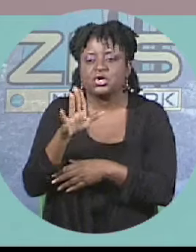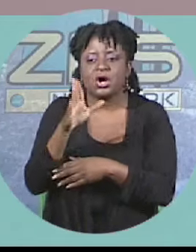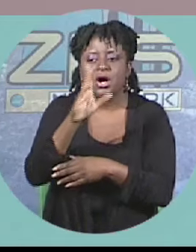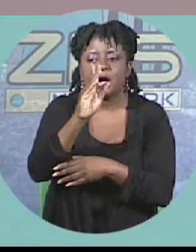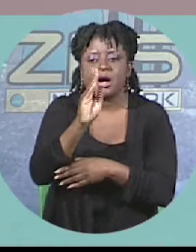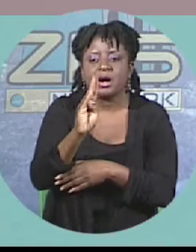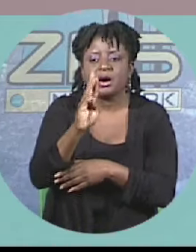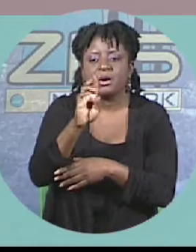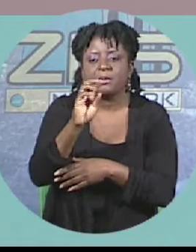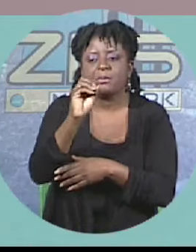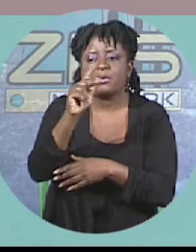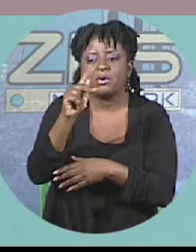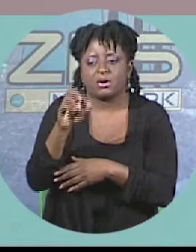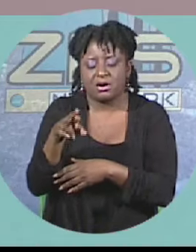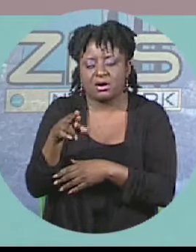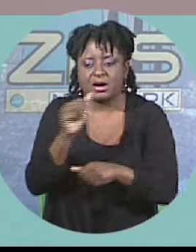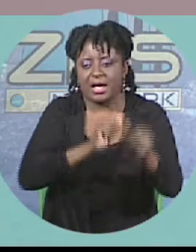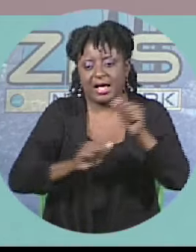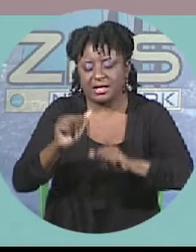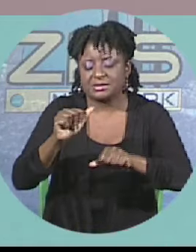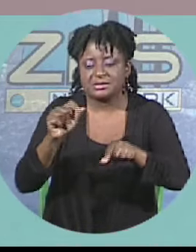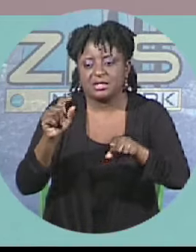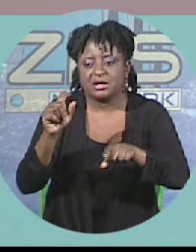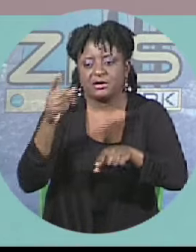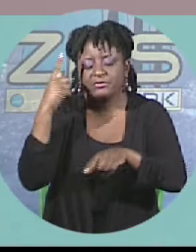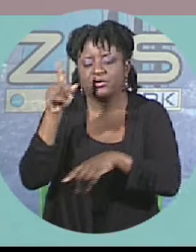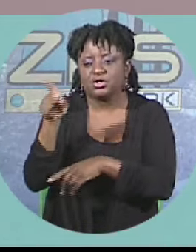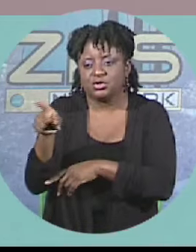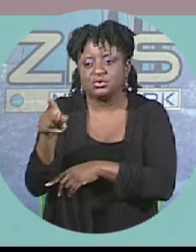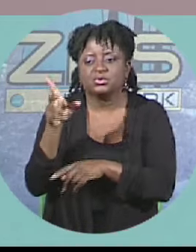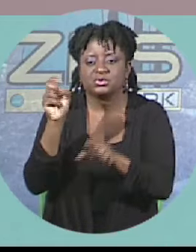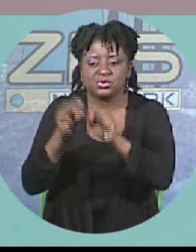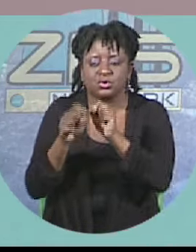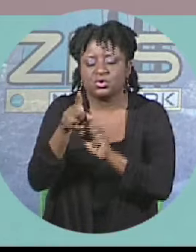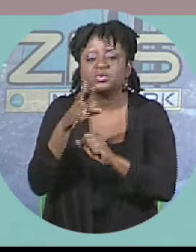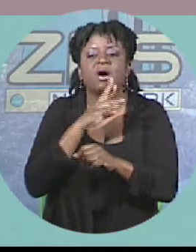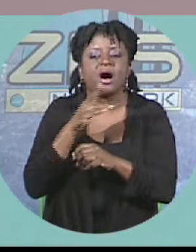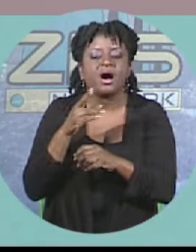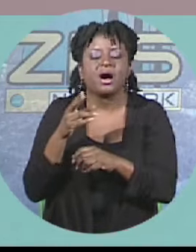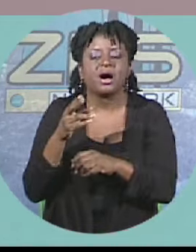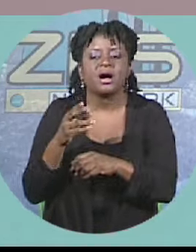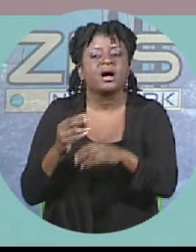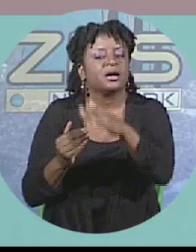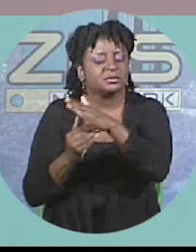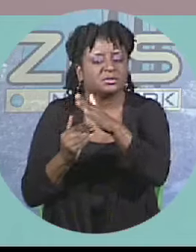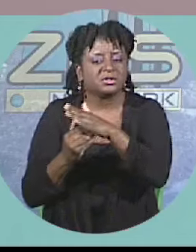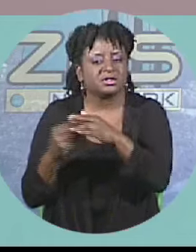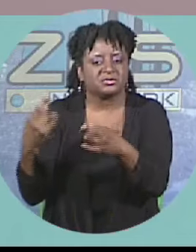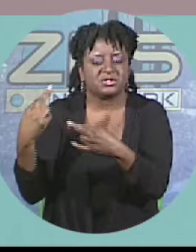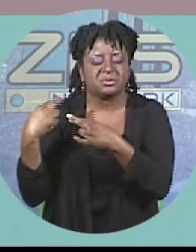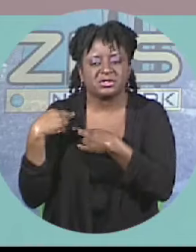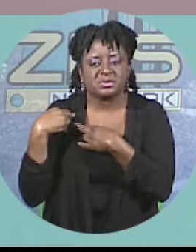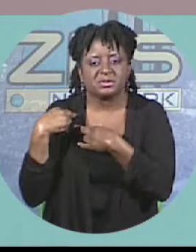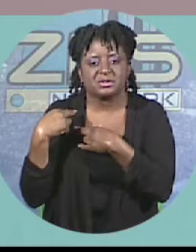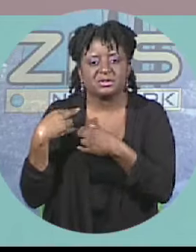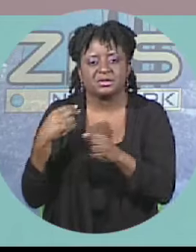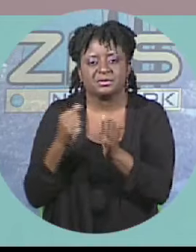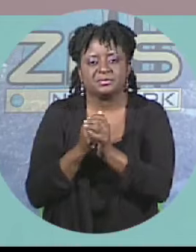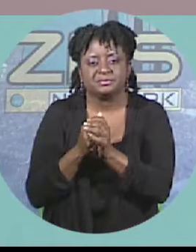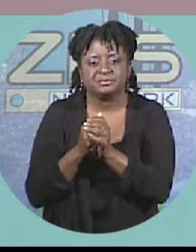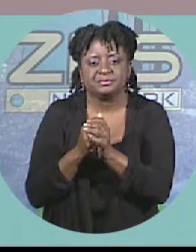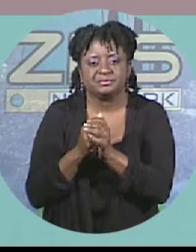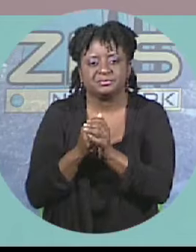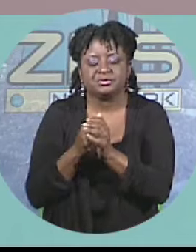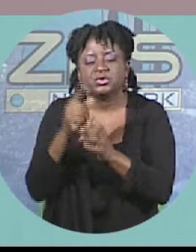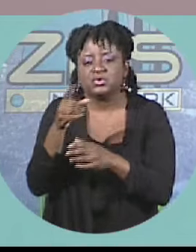So you're ultimately responsible no matter what, right? Mm-hmm. So when the broker does anything devious or deceitful, you as the importer are